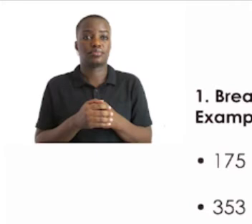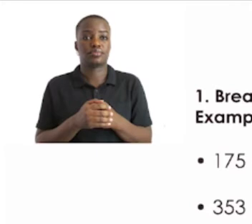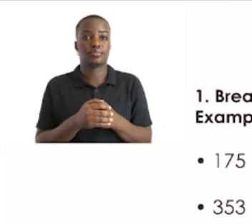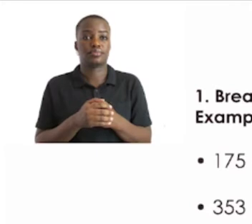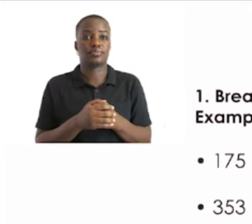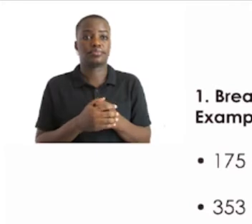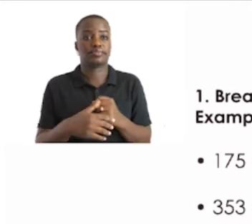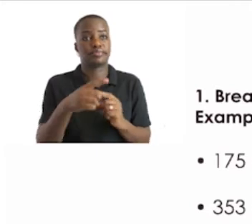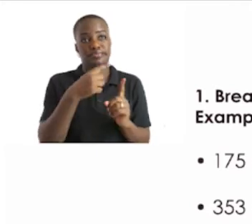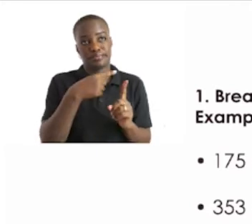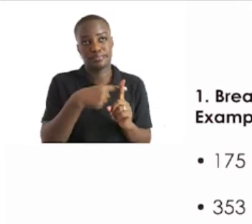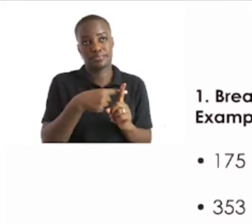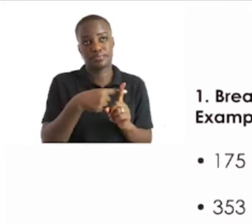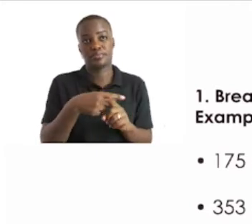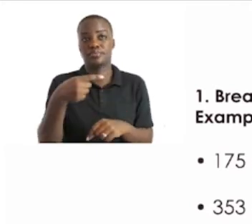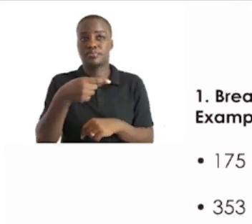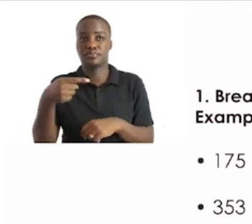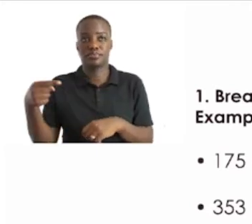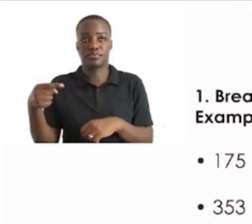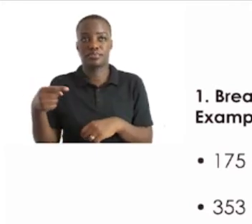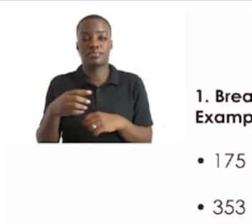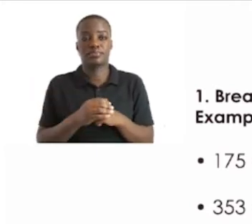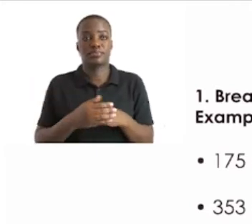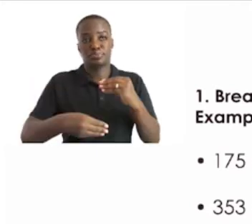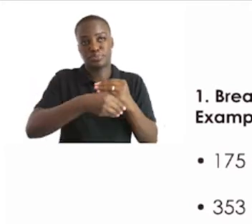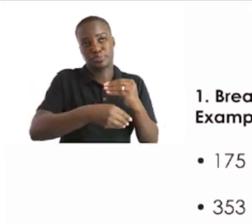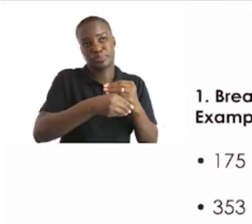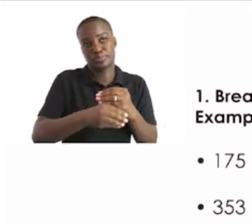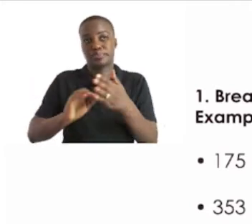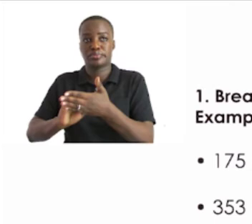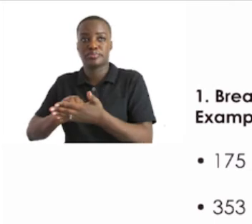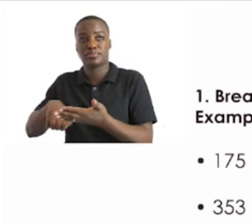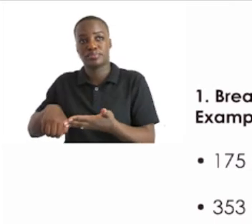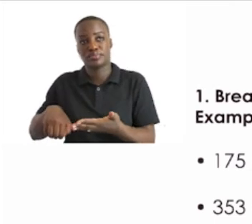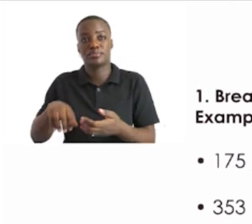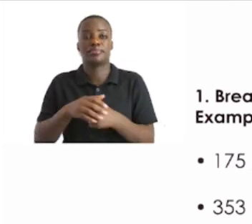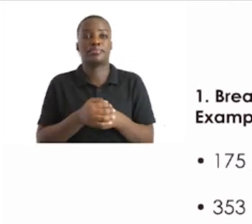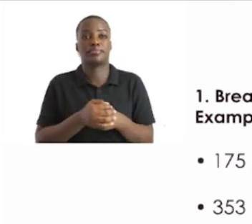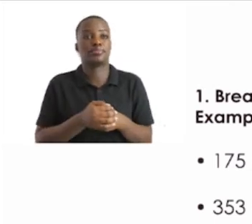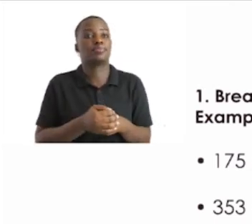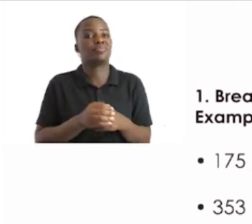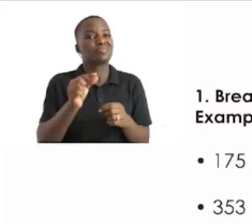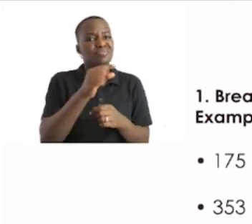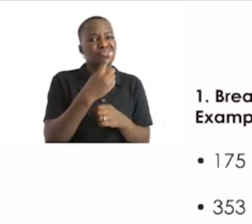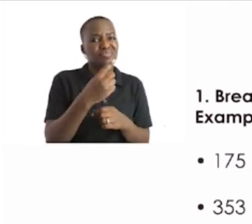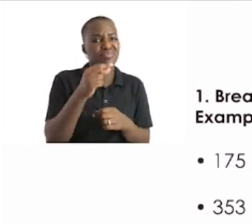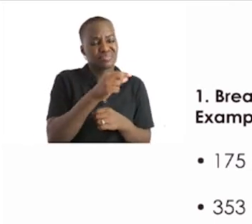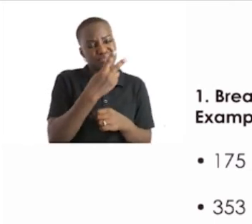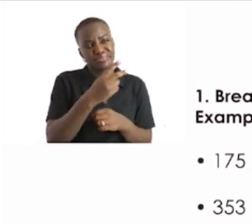Number 2, we have addition and subtraction. Now, grade 2s and 3s, we have been doing addition and subtraction for